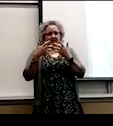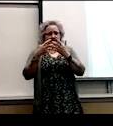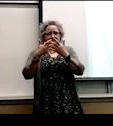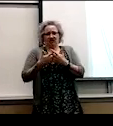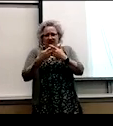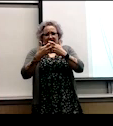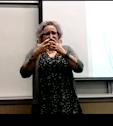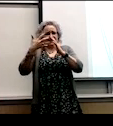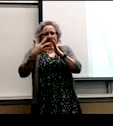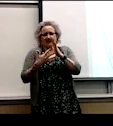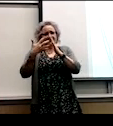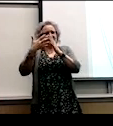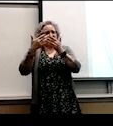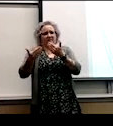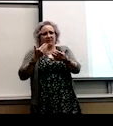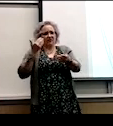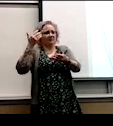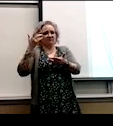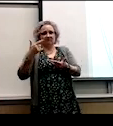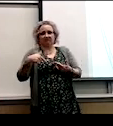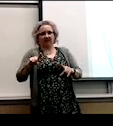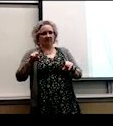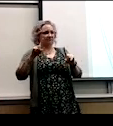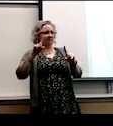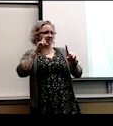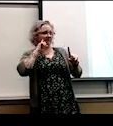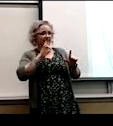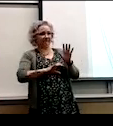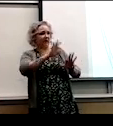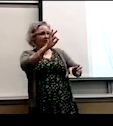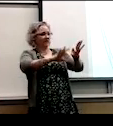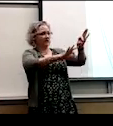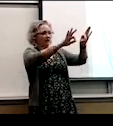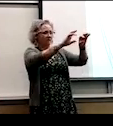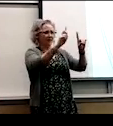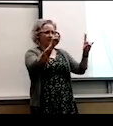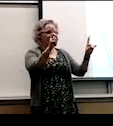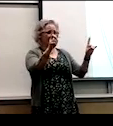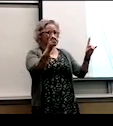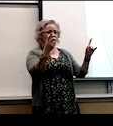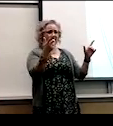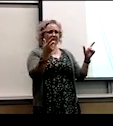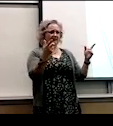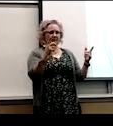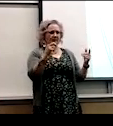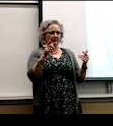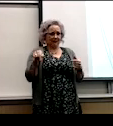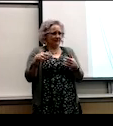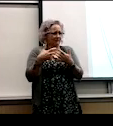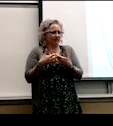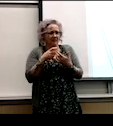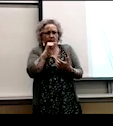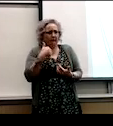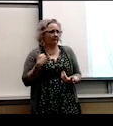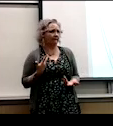magnetoencephalography. That's great, but it's not clinically useful because who has that in their office?